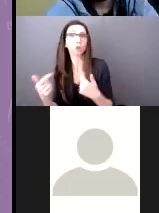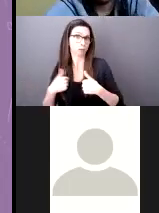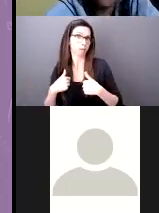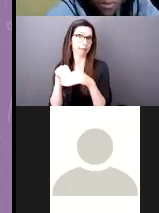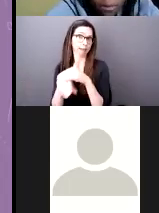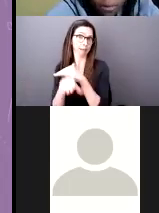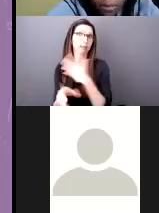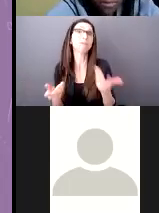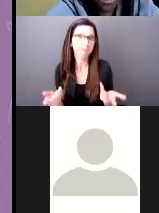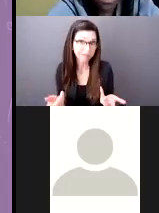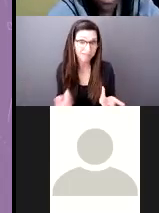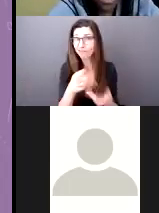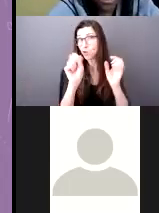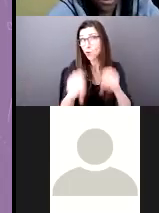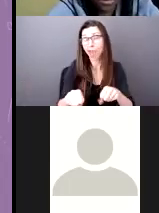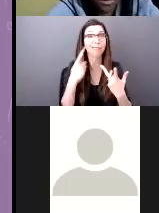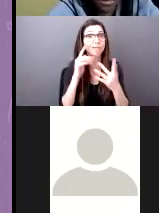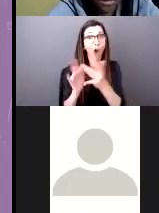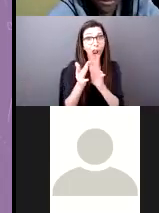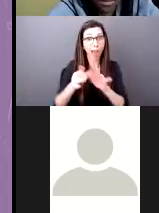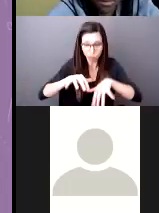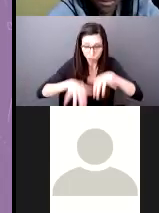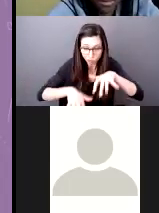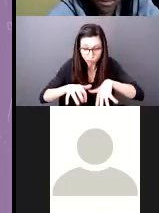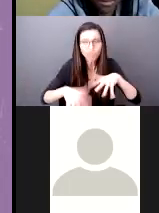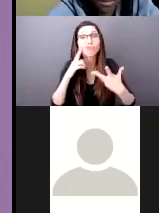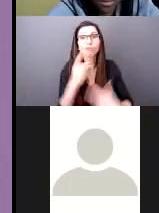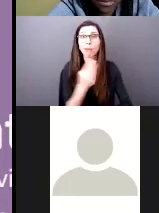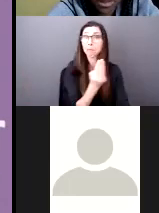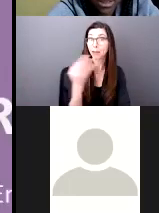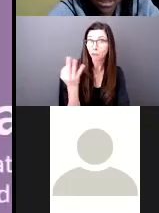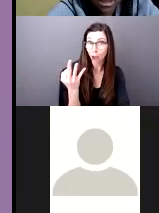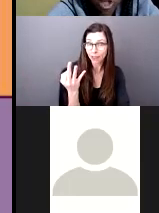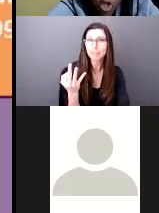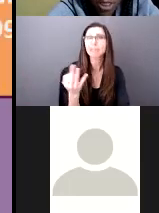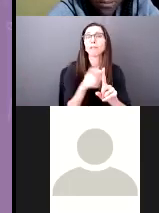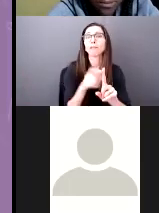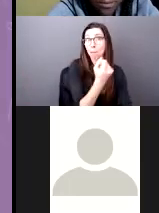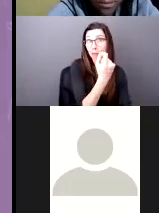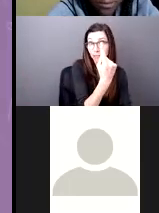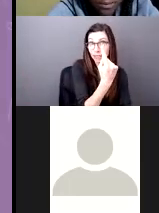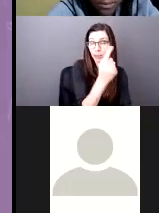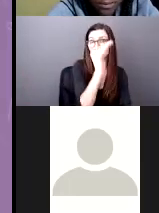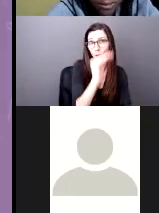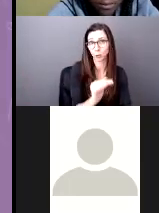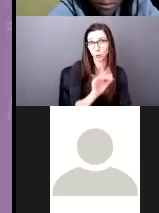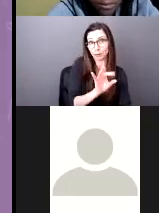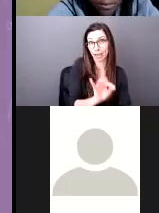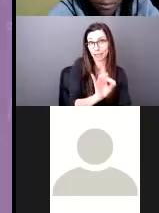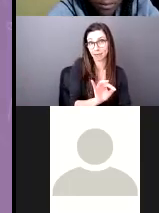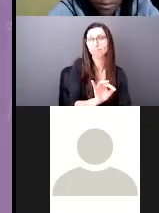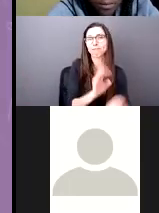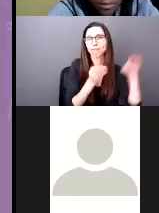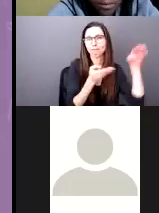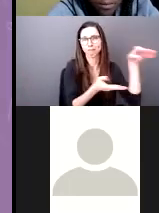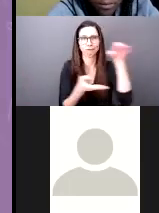with us also via chat Monday to Friday between 11 a.m. and 8 p.m. If you would like to connect